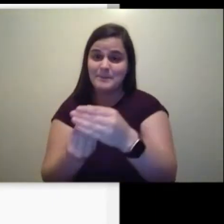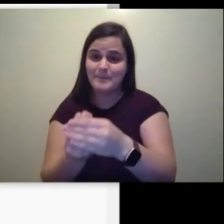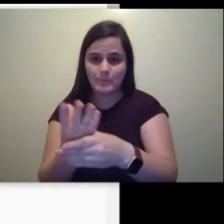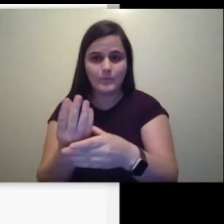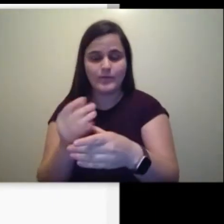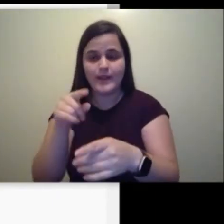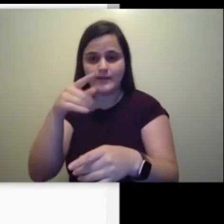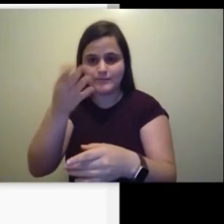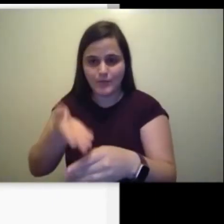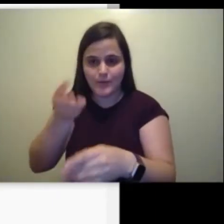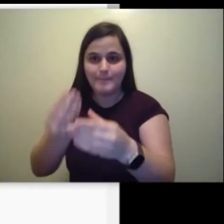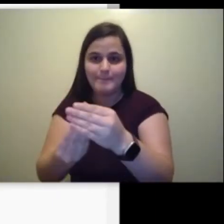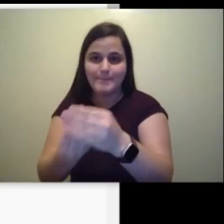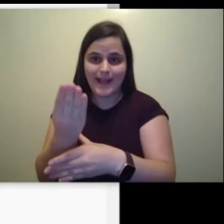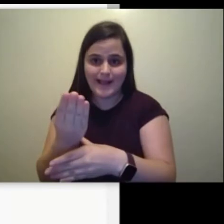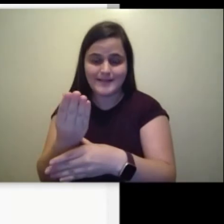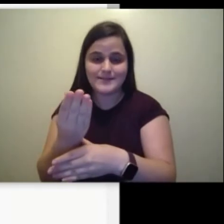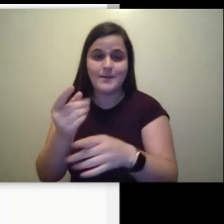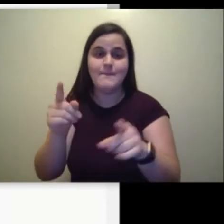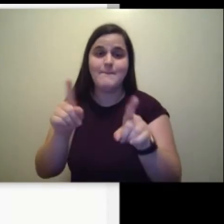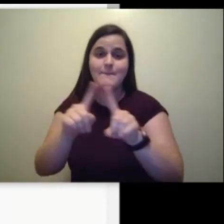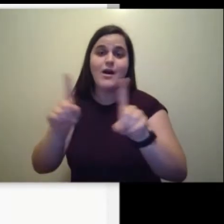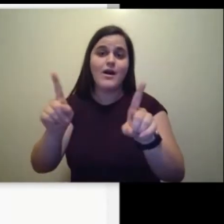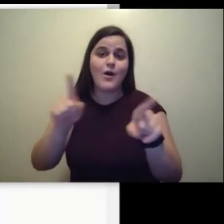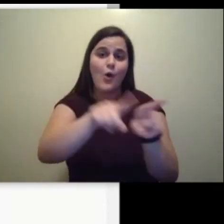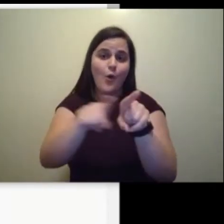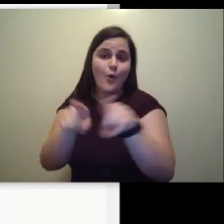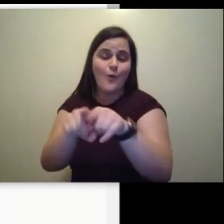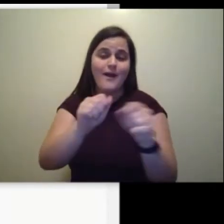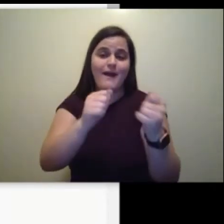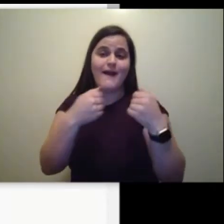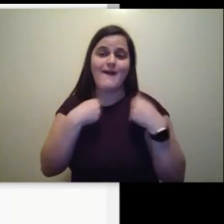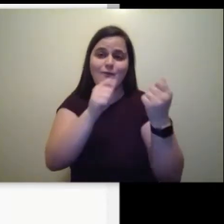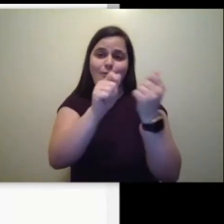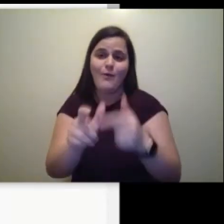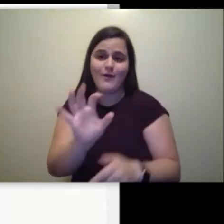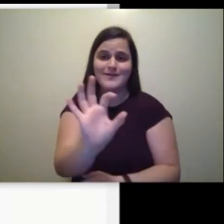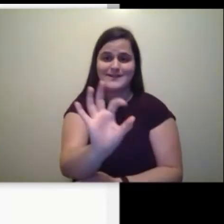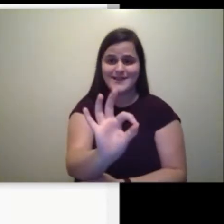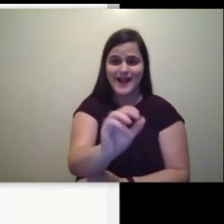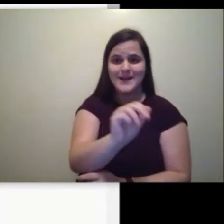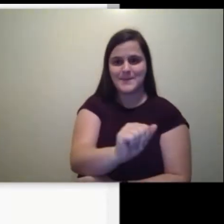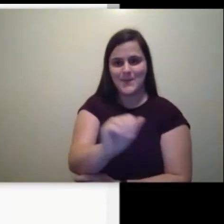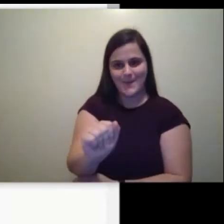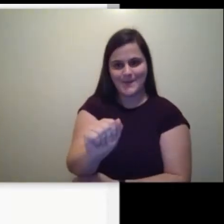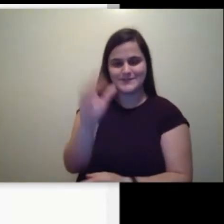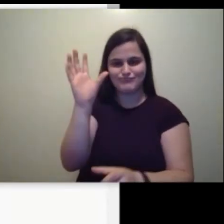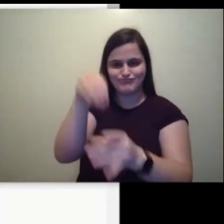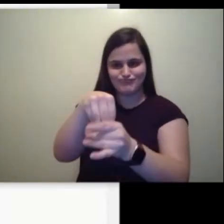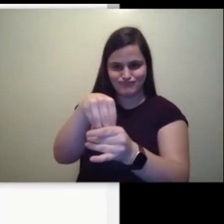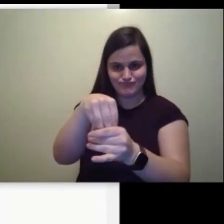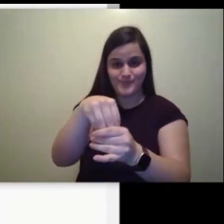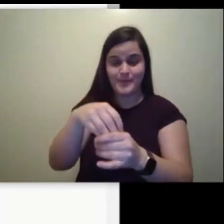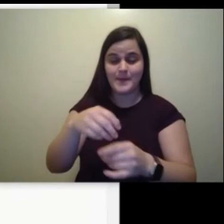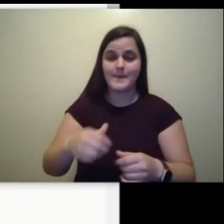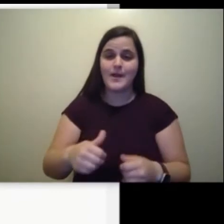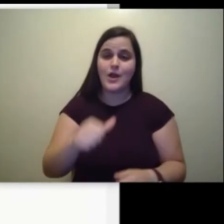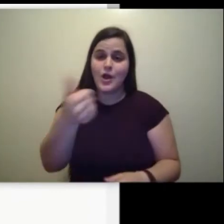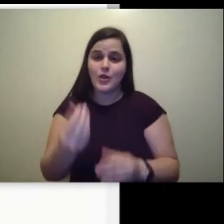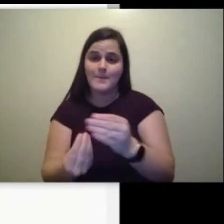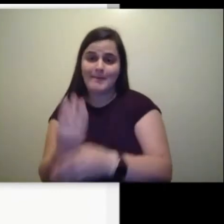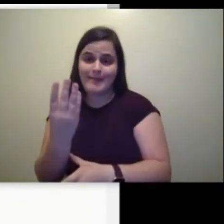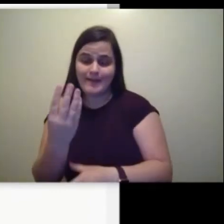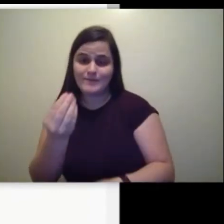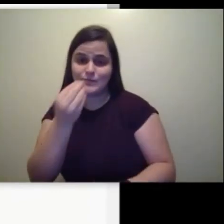also provide all 9 essential amino acids in adequate amounts. Most other plant foods, including